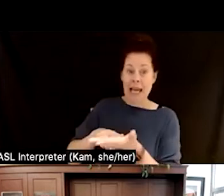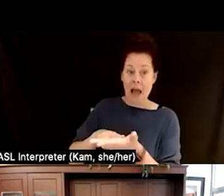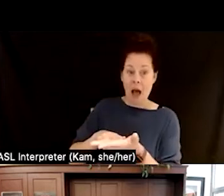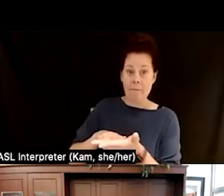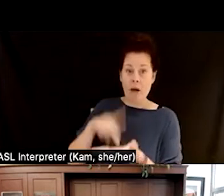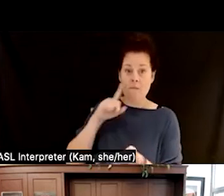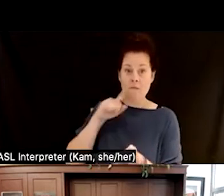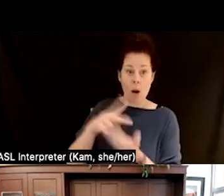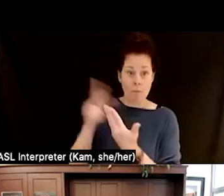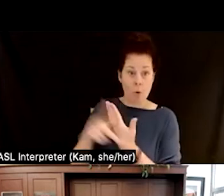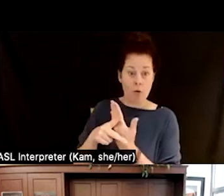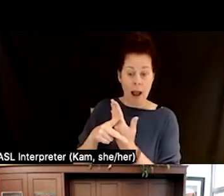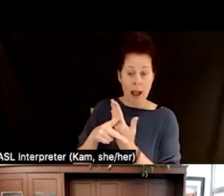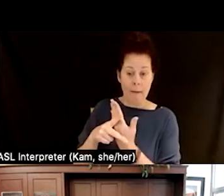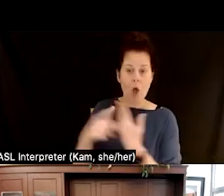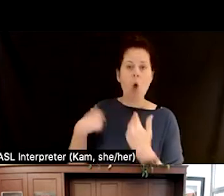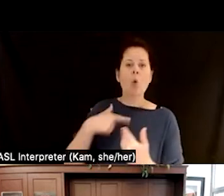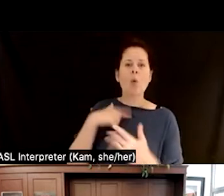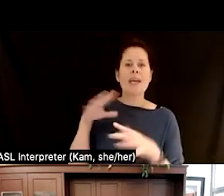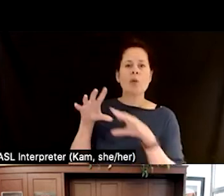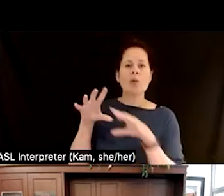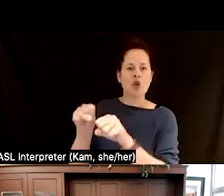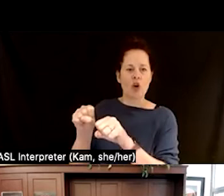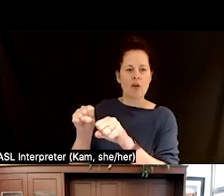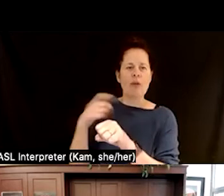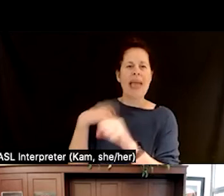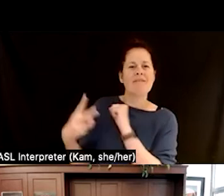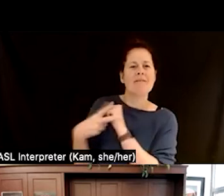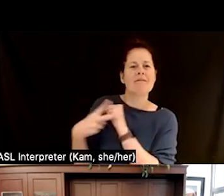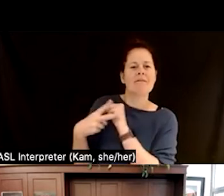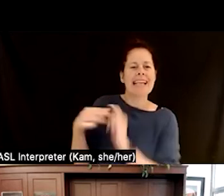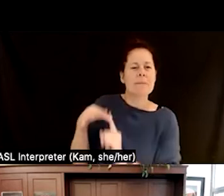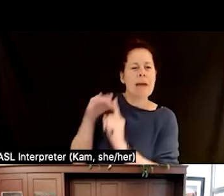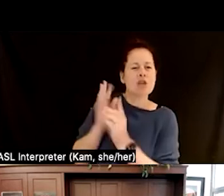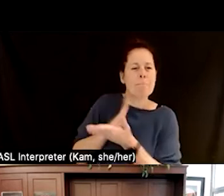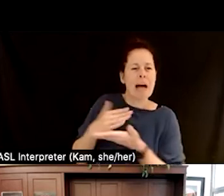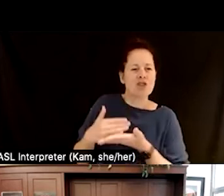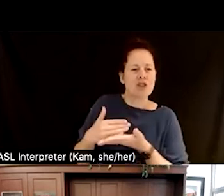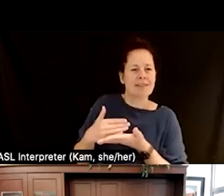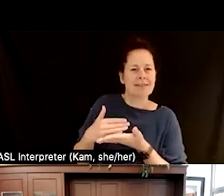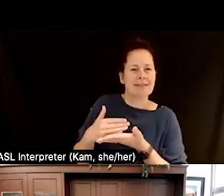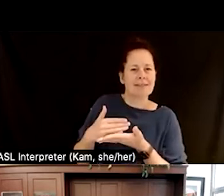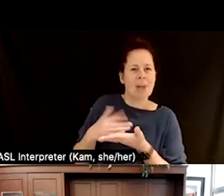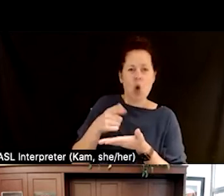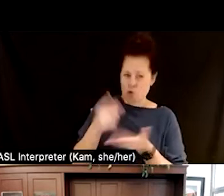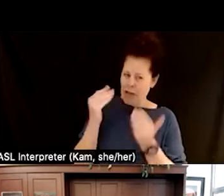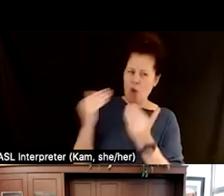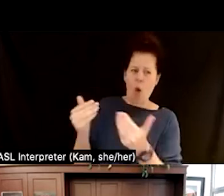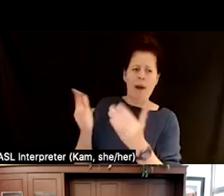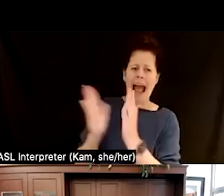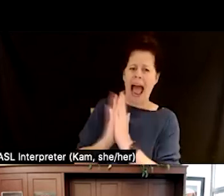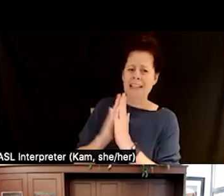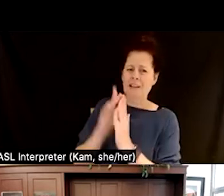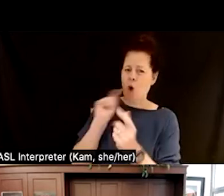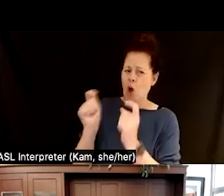have reserved a special budget. So there, if you're asking for accommodations, you can ask for accommodations for your child at, say,